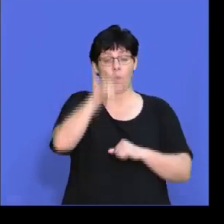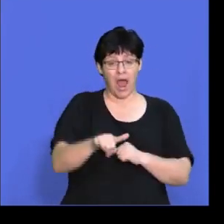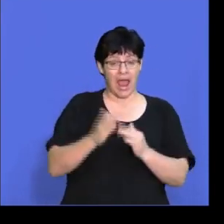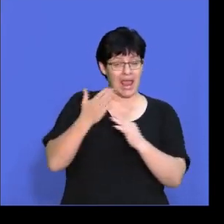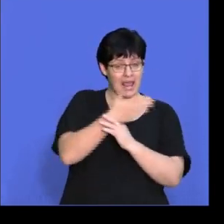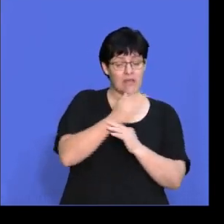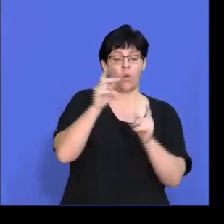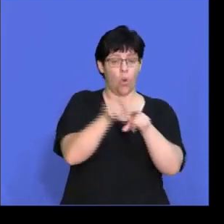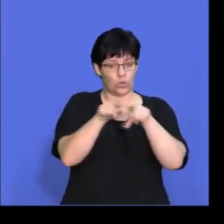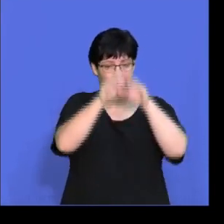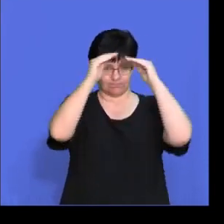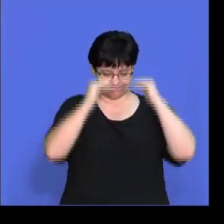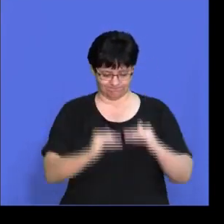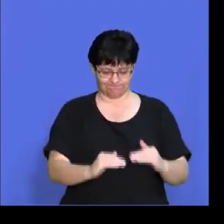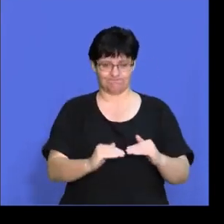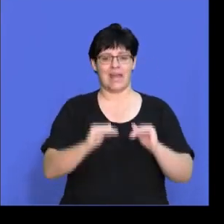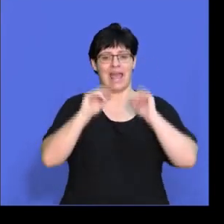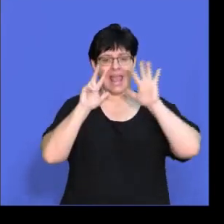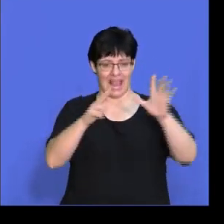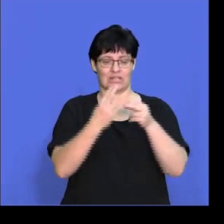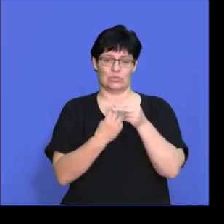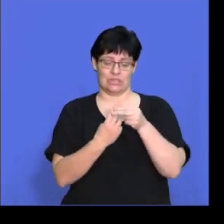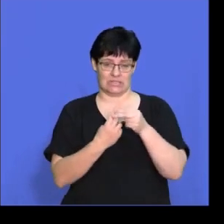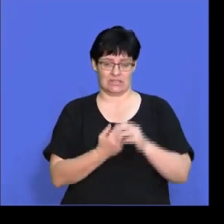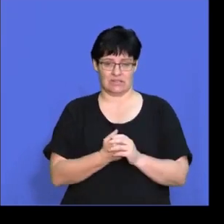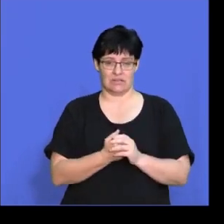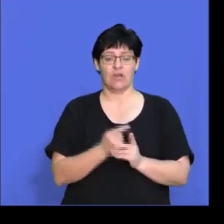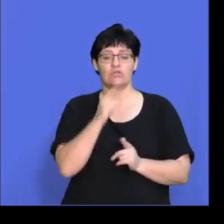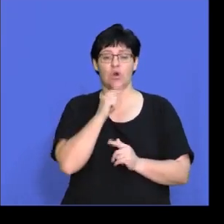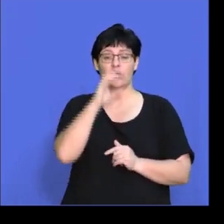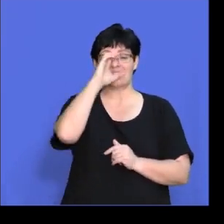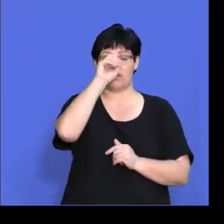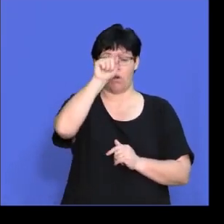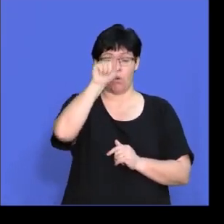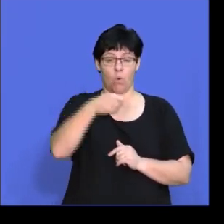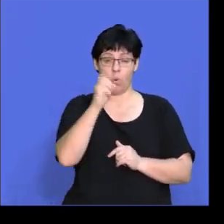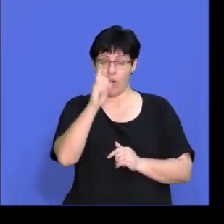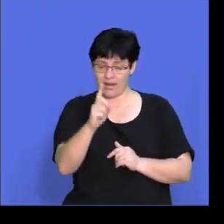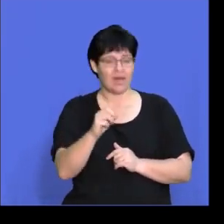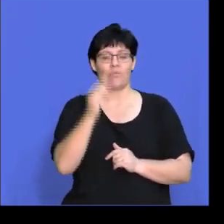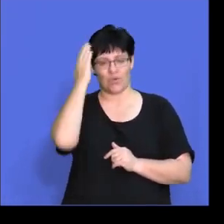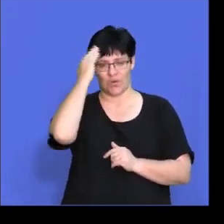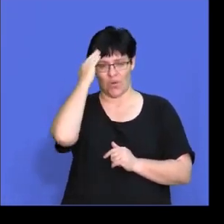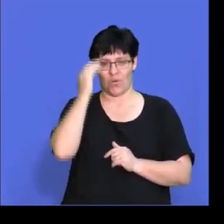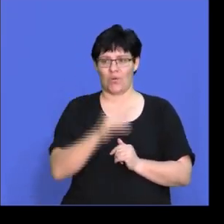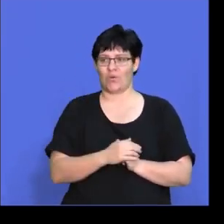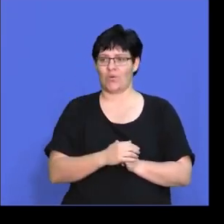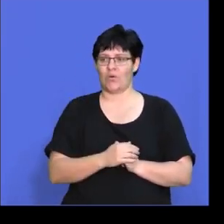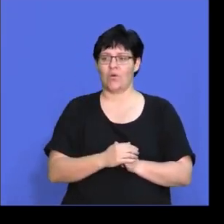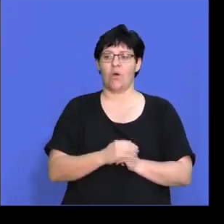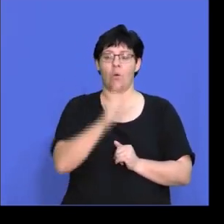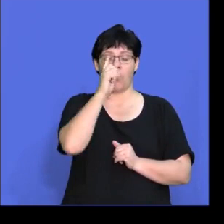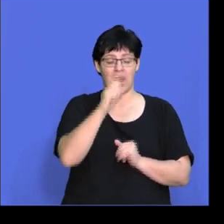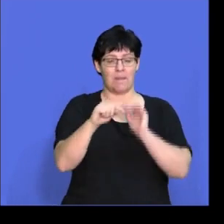has also been moved down by 8 units. So instead of being 0, 1, we know that 1